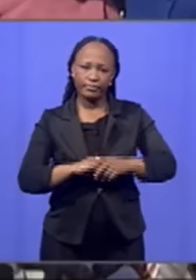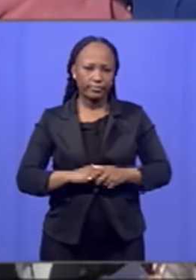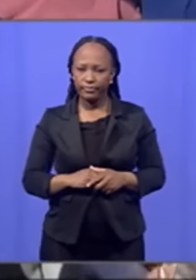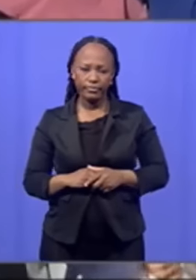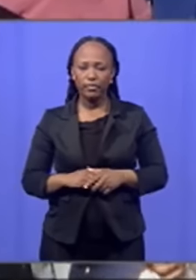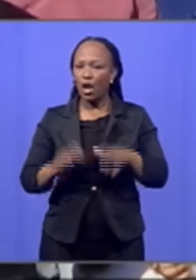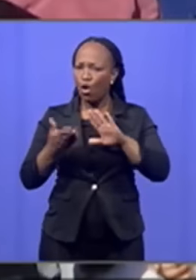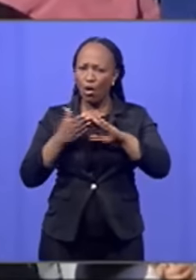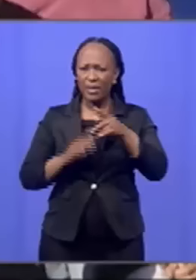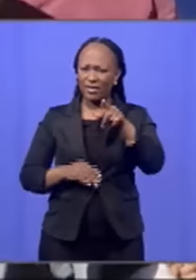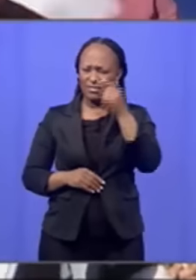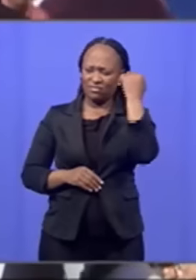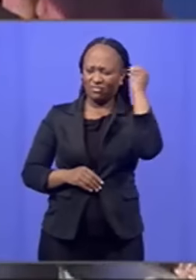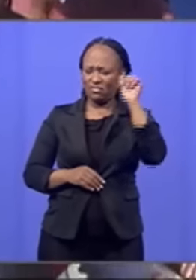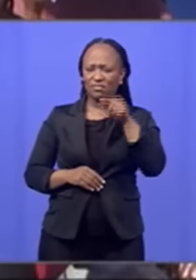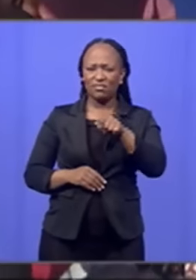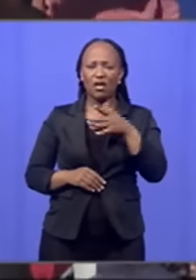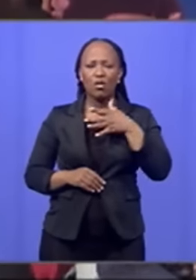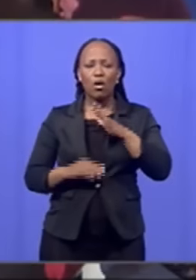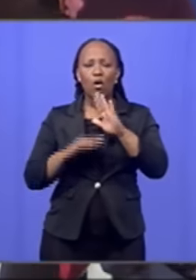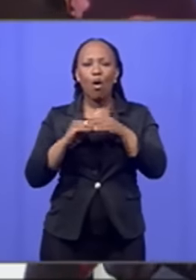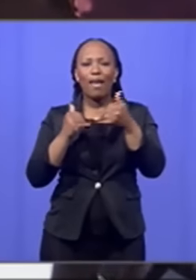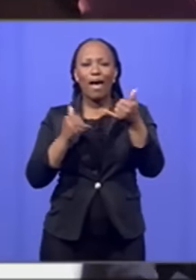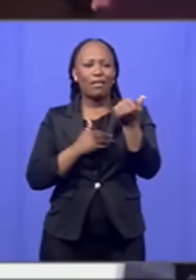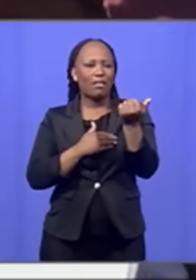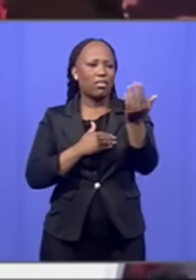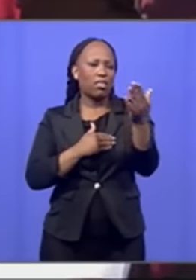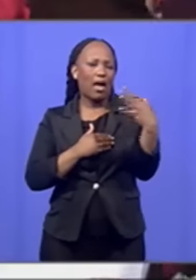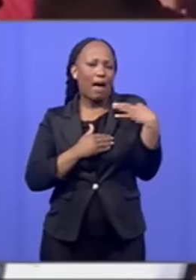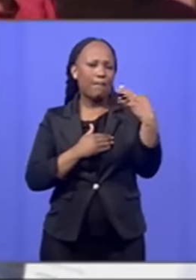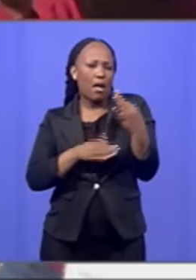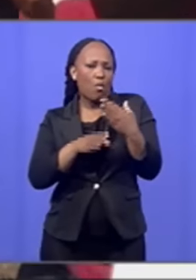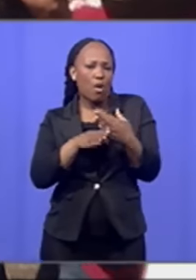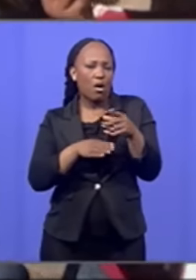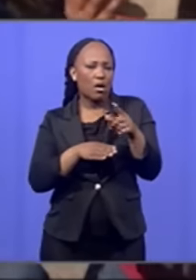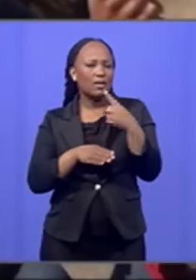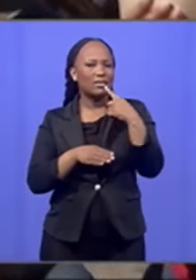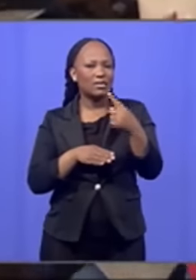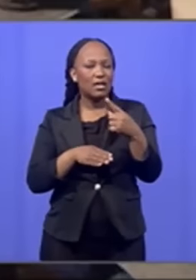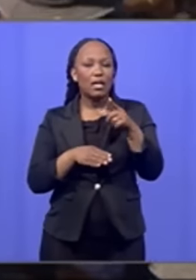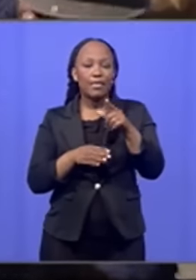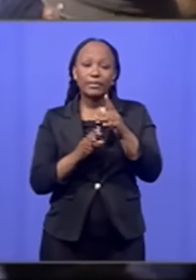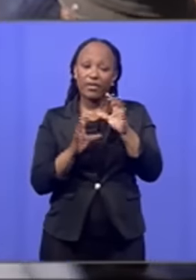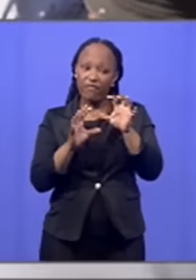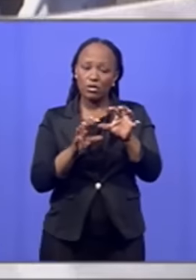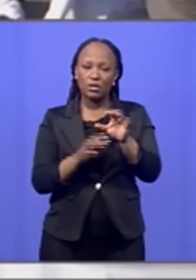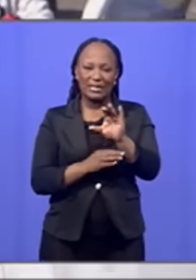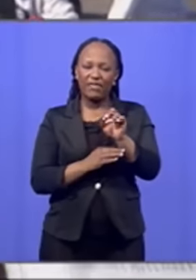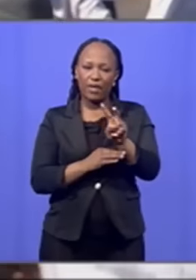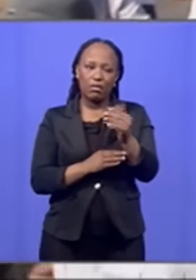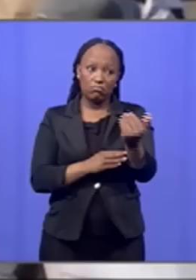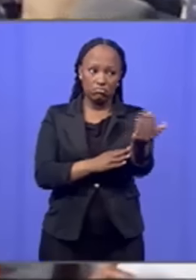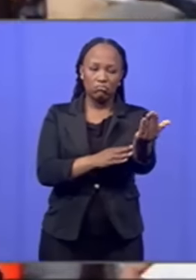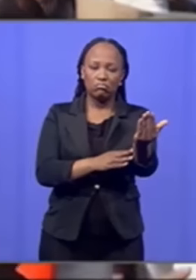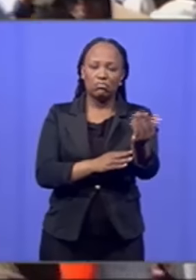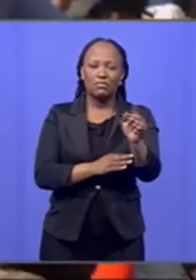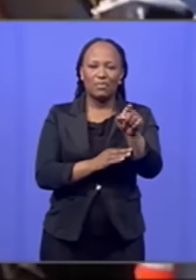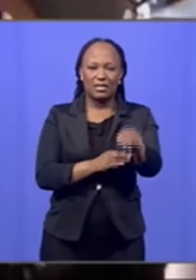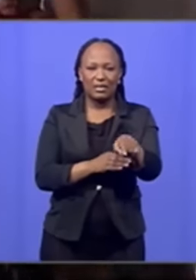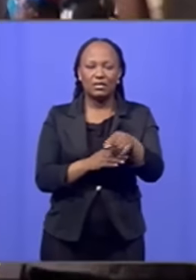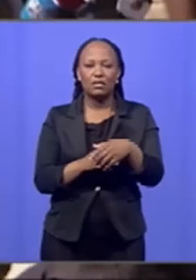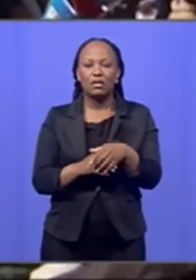Baagi ba ganetse tshenyo go dira dikopo tsa tiro mo inthaneteng le go gatelela gore moepo tse di CV tsa bone. Moepo o itlama go